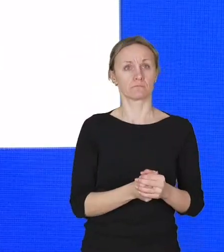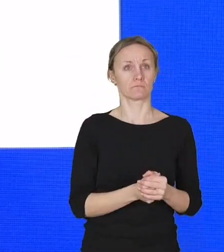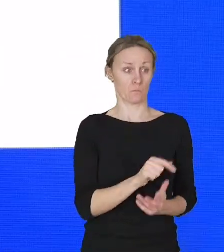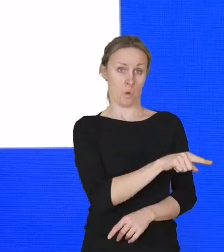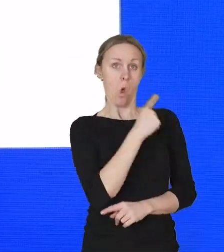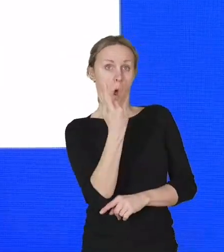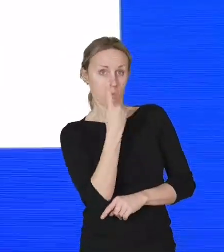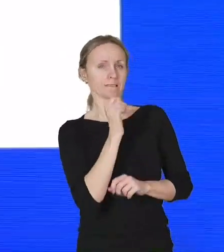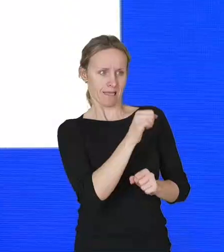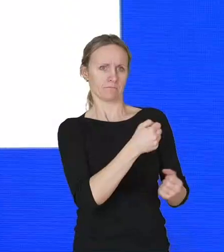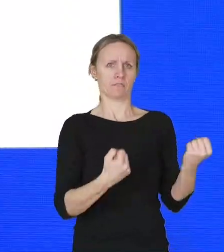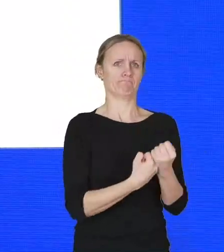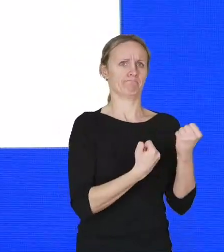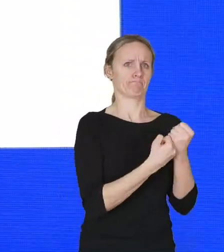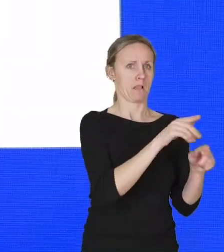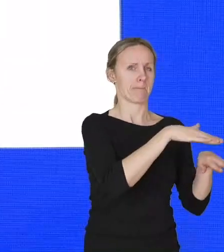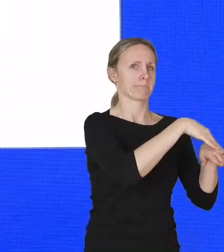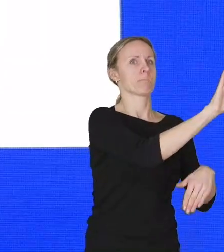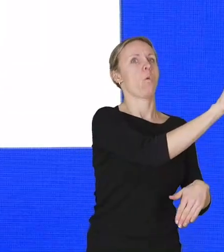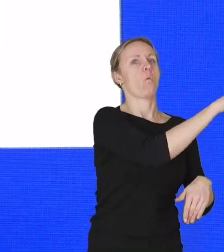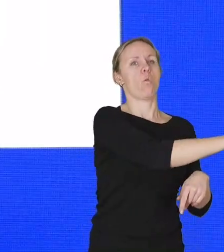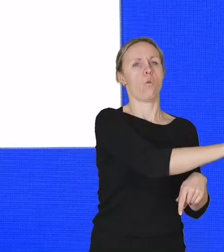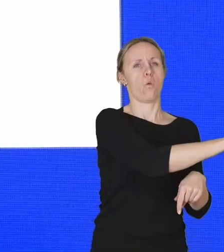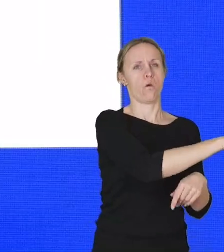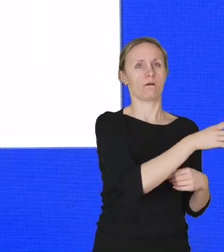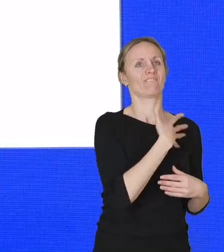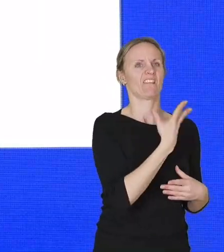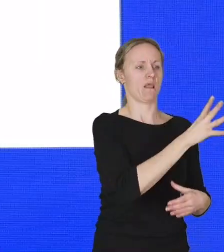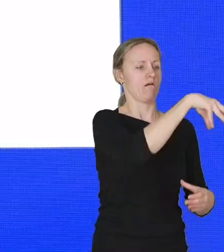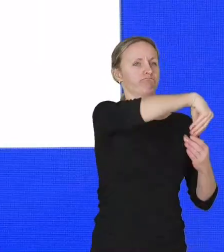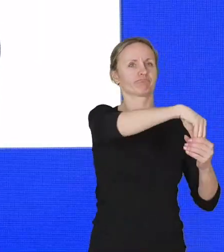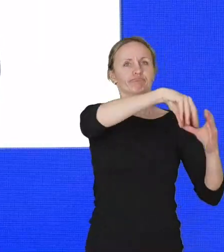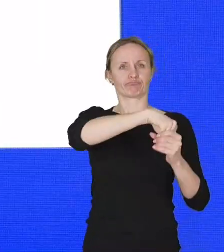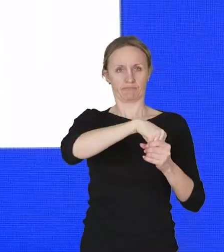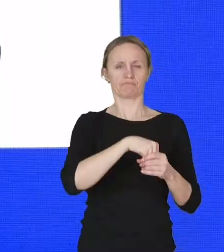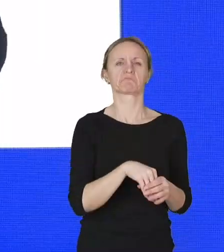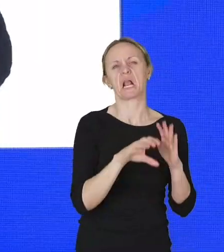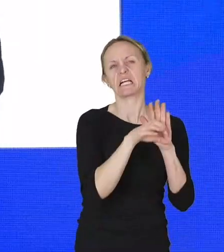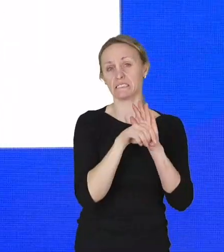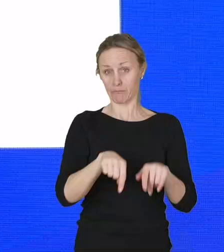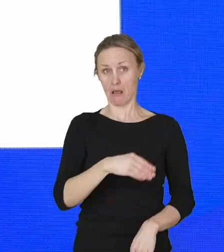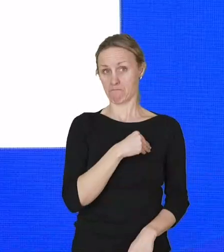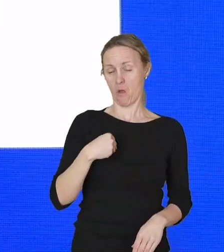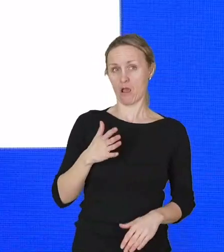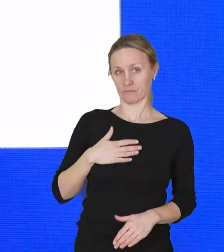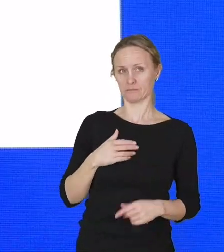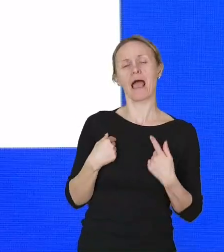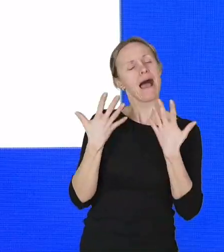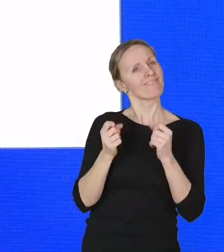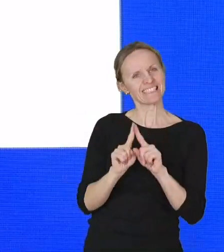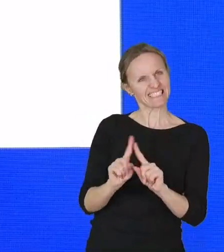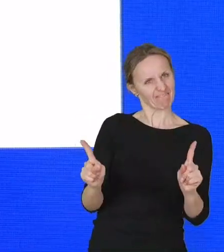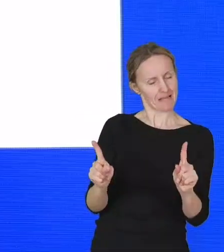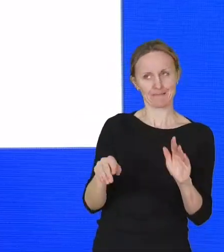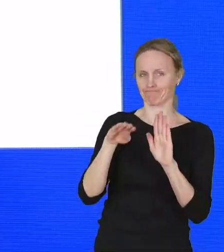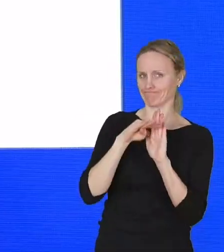in a sense, Poland has a different state aid regime. Other regions, less developed, they're